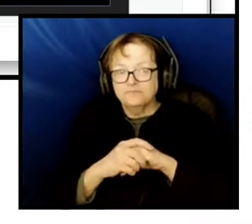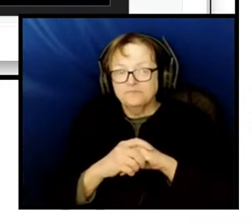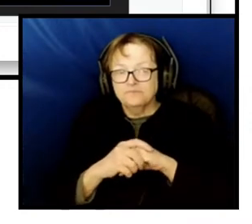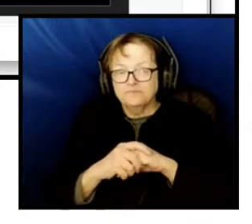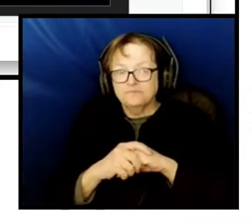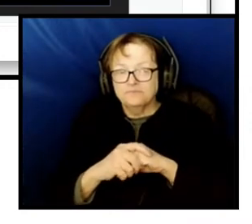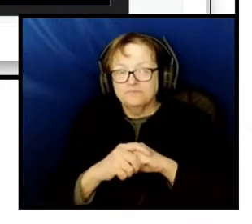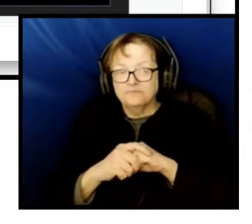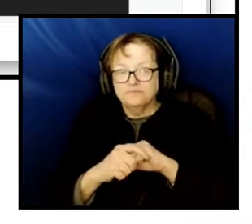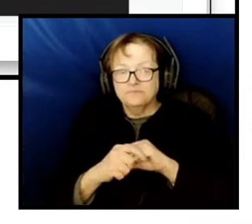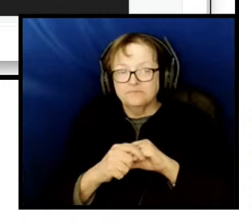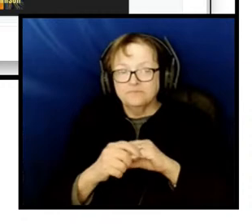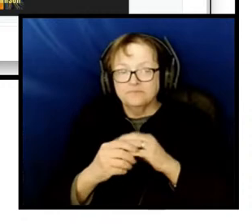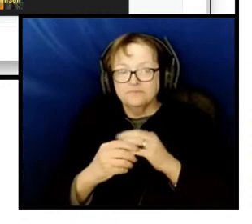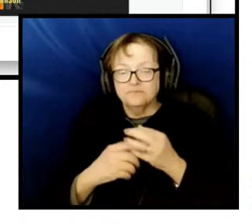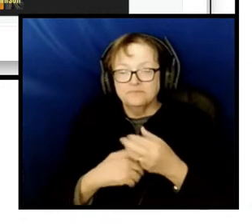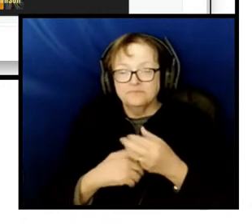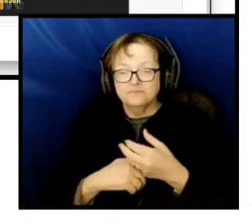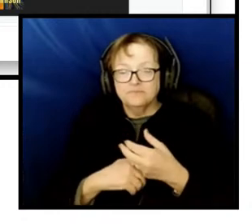Oh, I wonder if it'll work now.